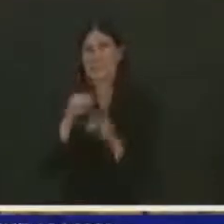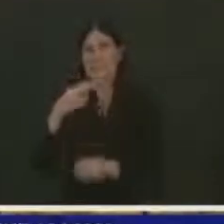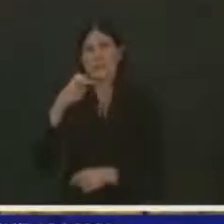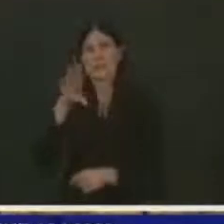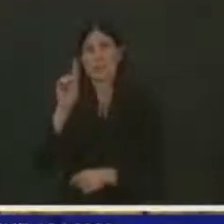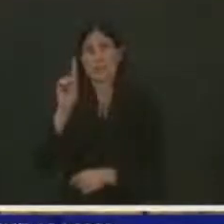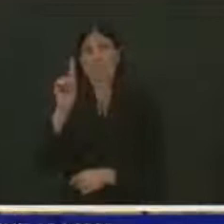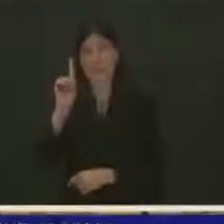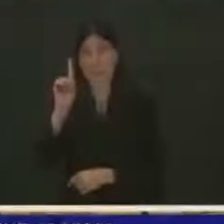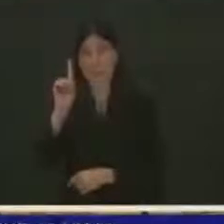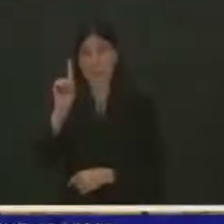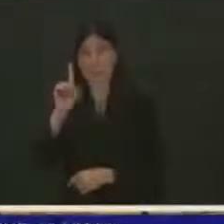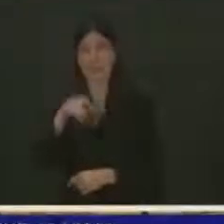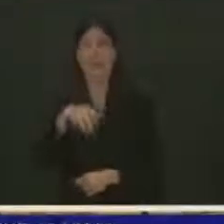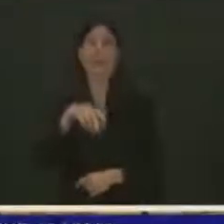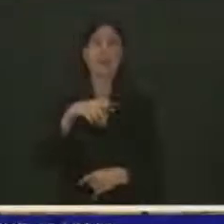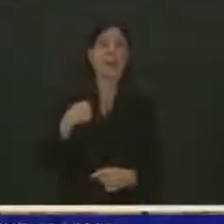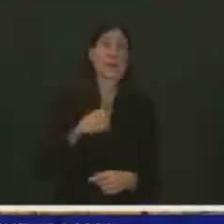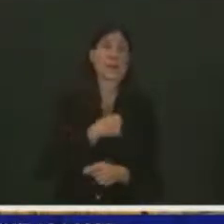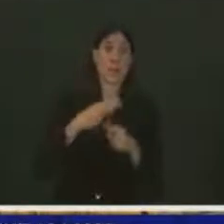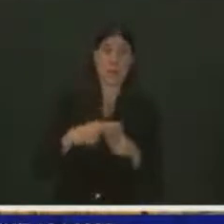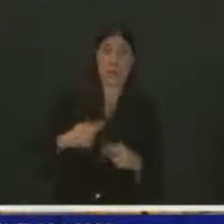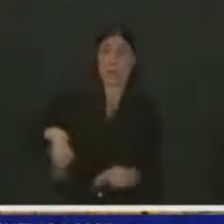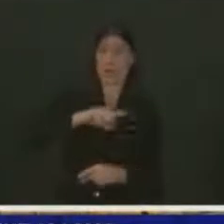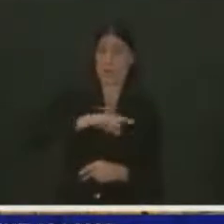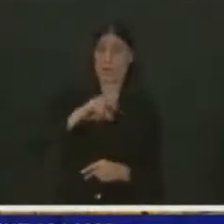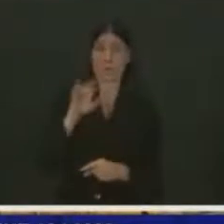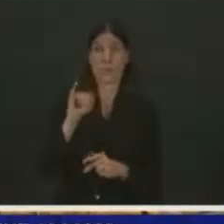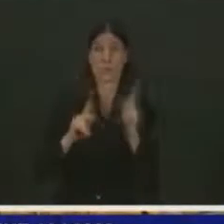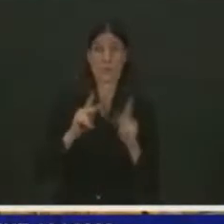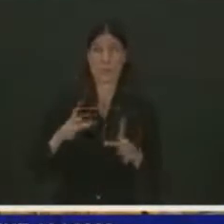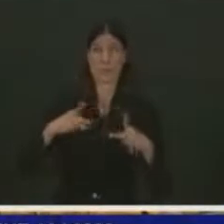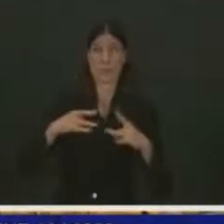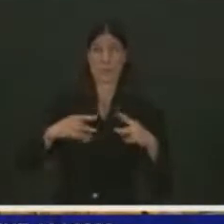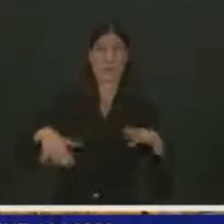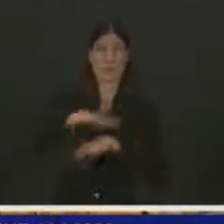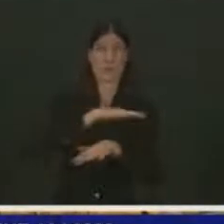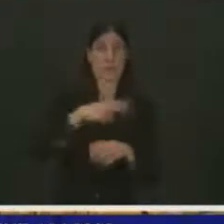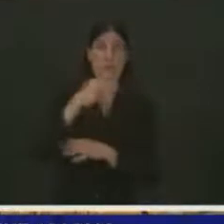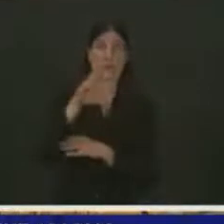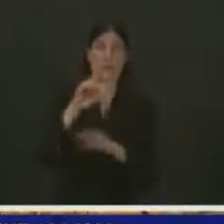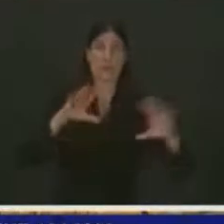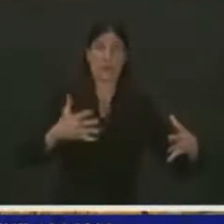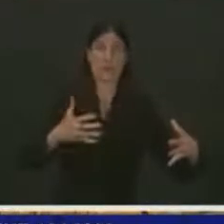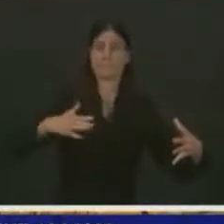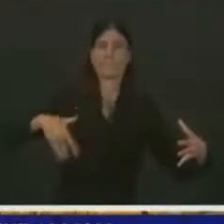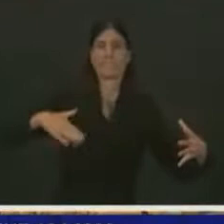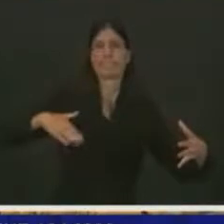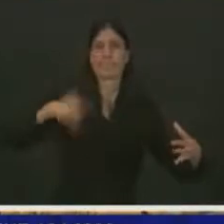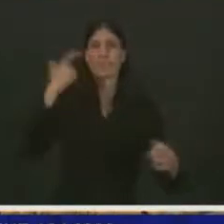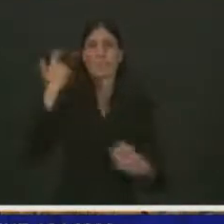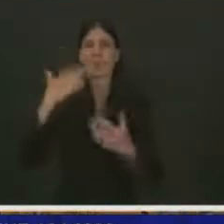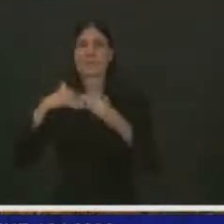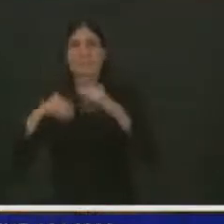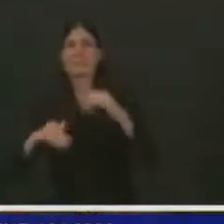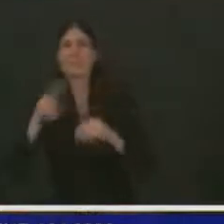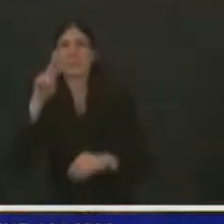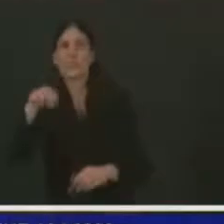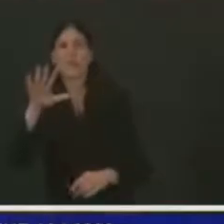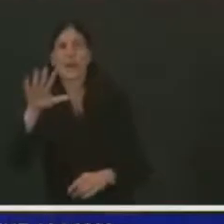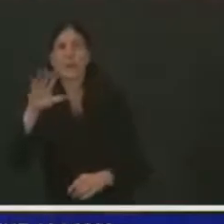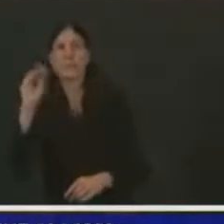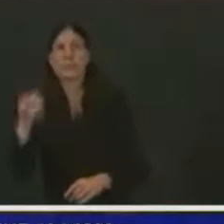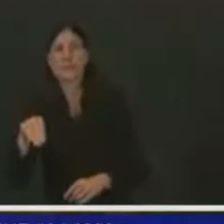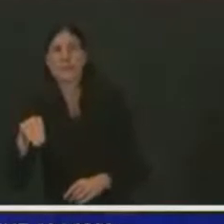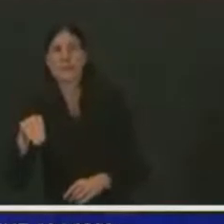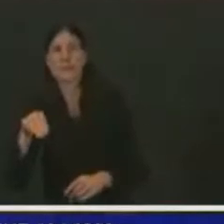Could I ask the doctor one quick question just based on what you just said there? What further steps could be taken to better